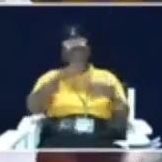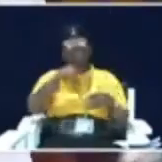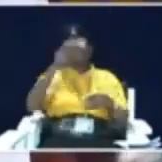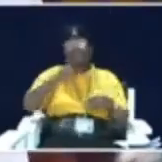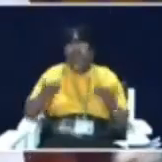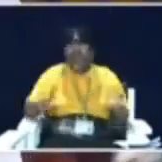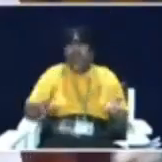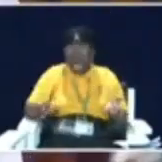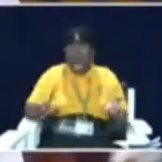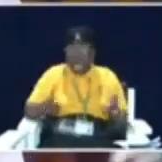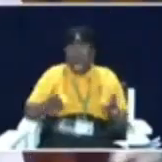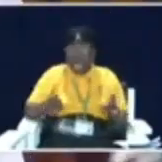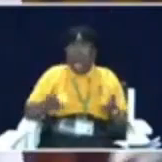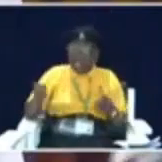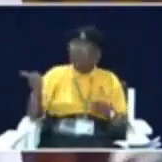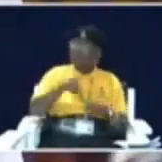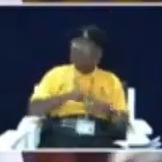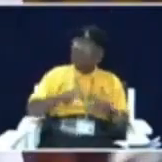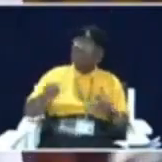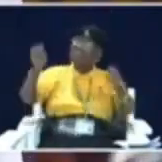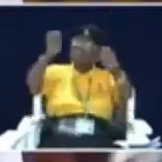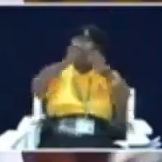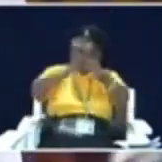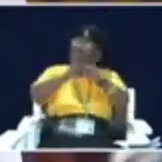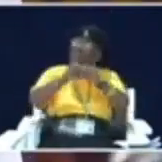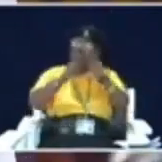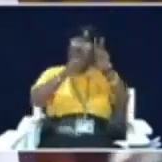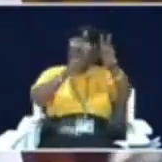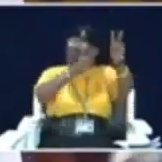can't even watch for 1 hour.